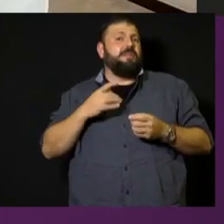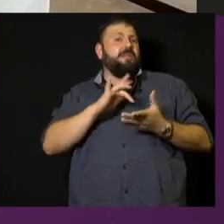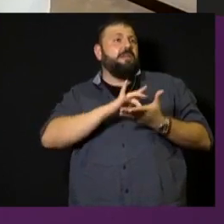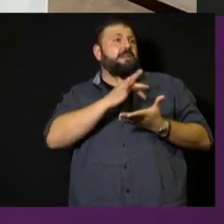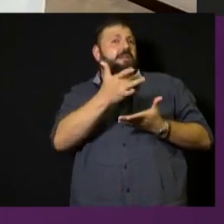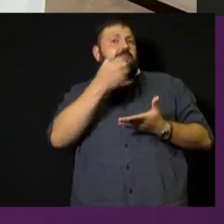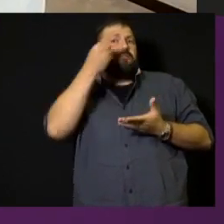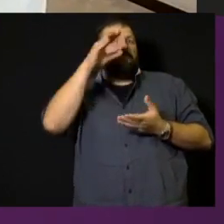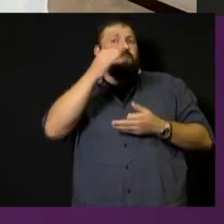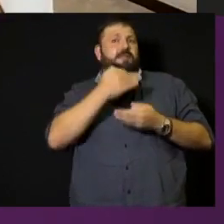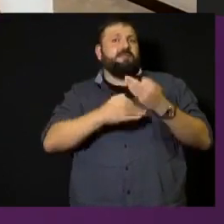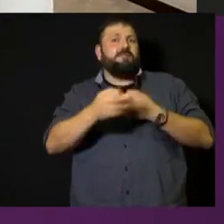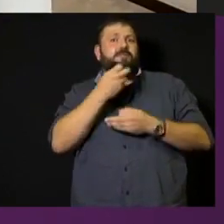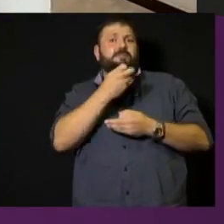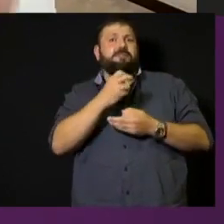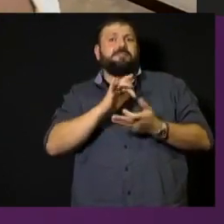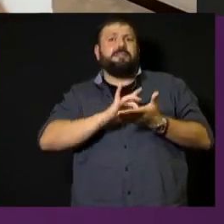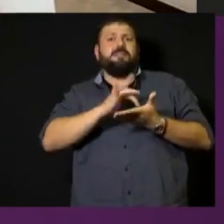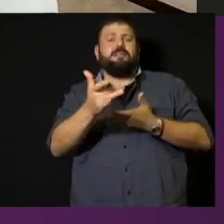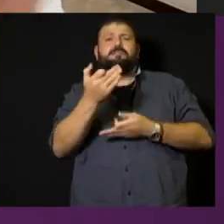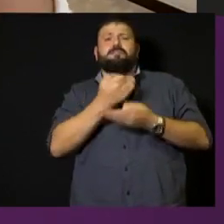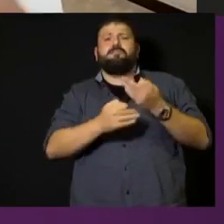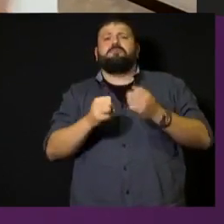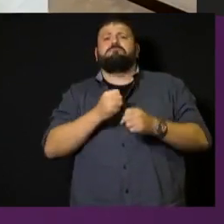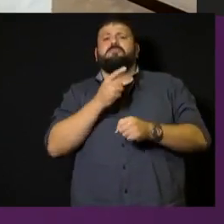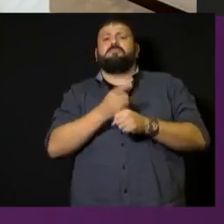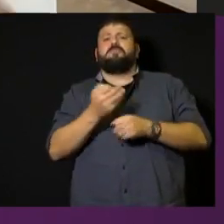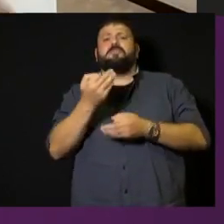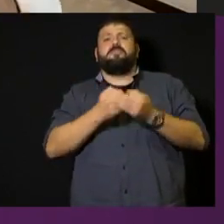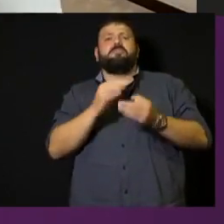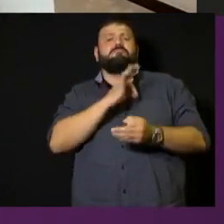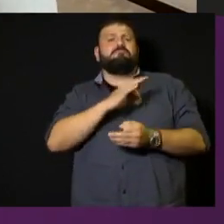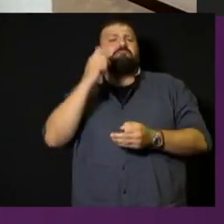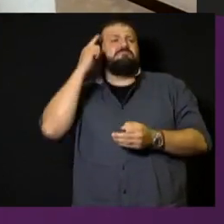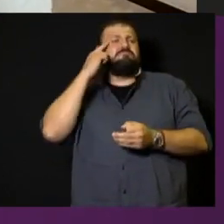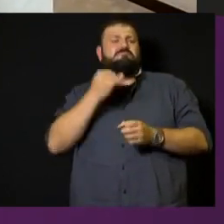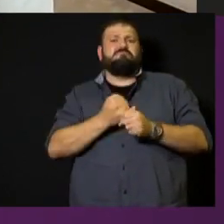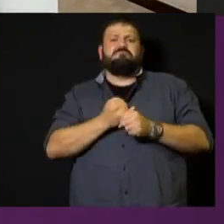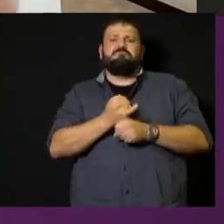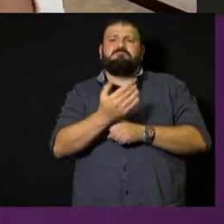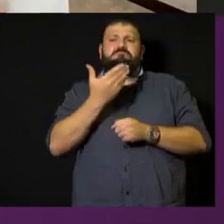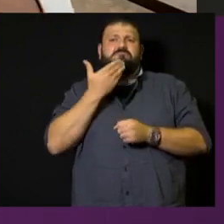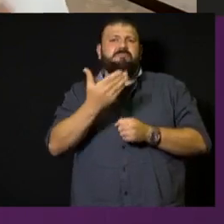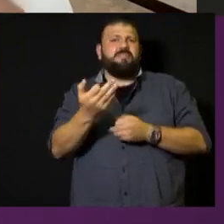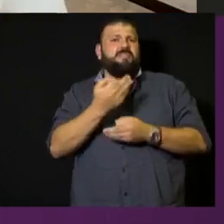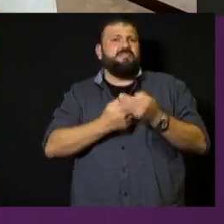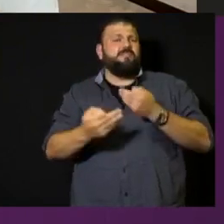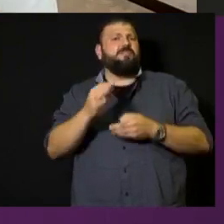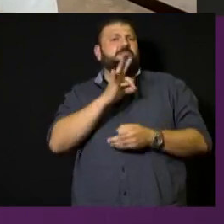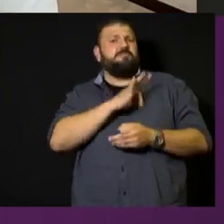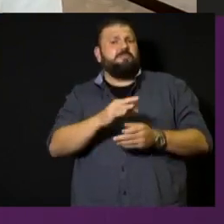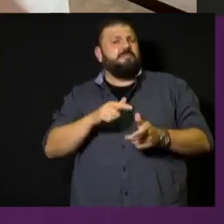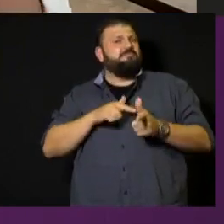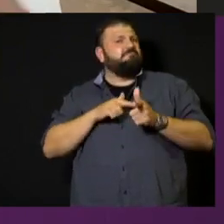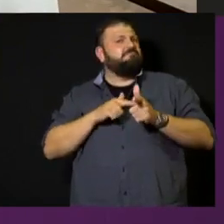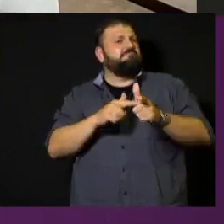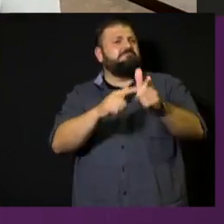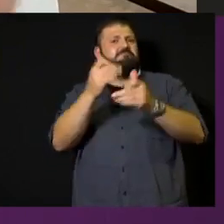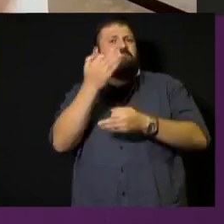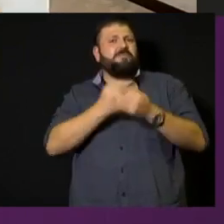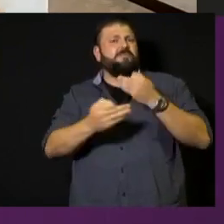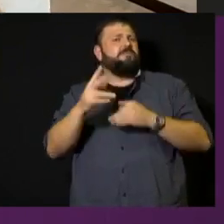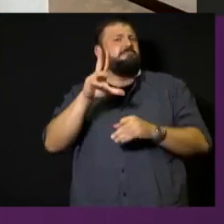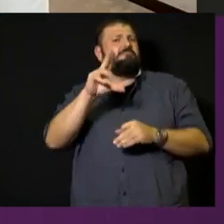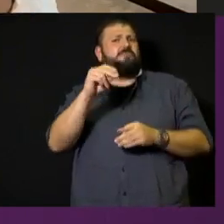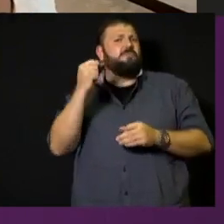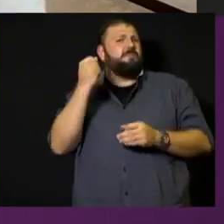this company, I can pay his debts. But again, you need to make a decision, and